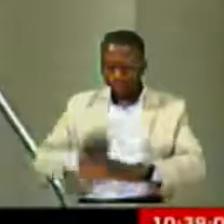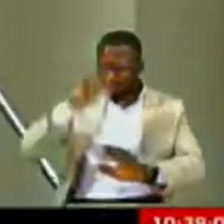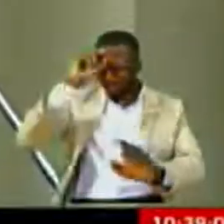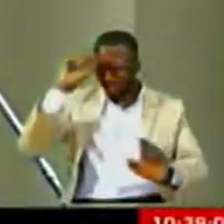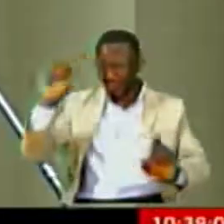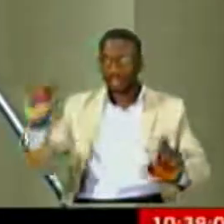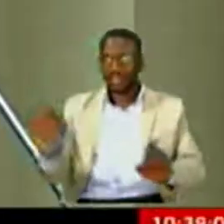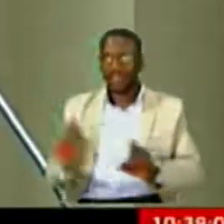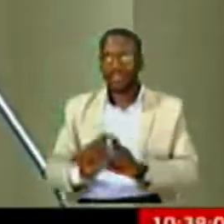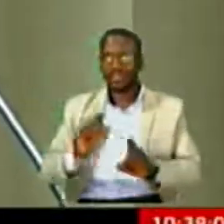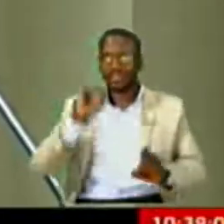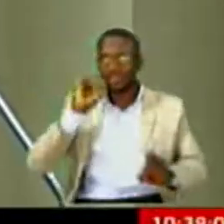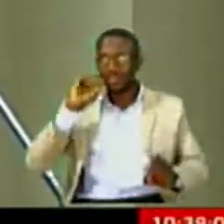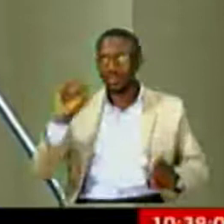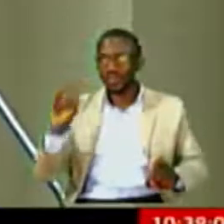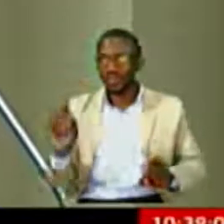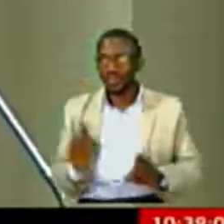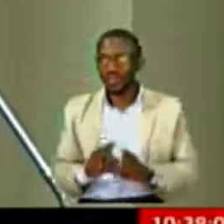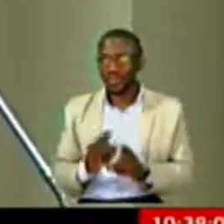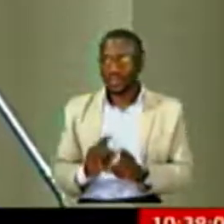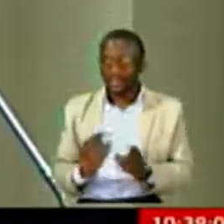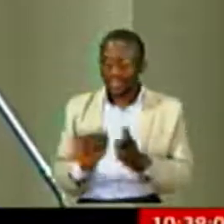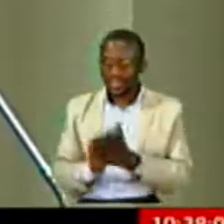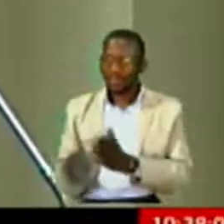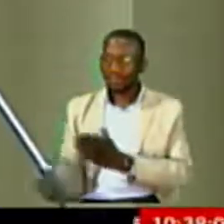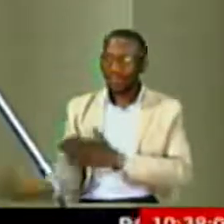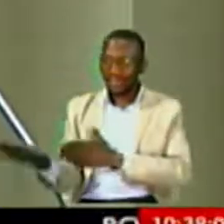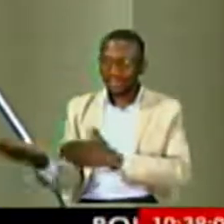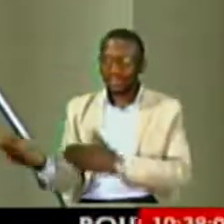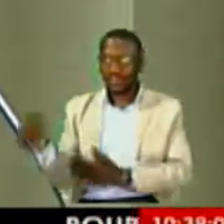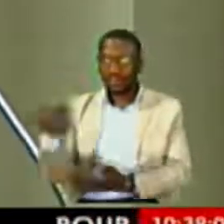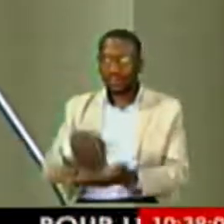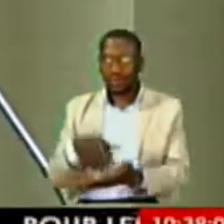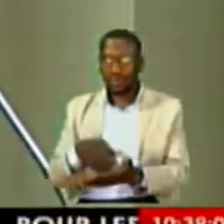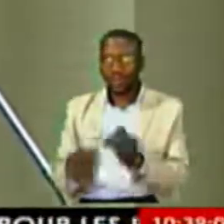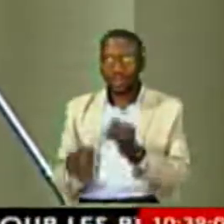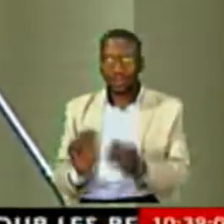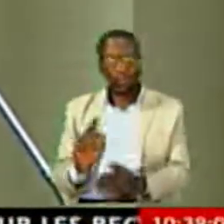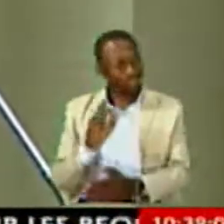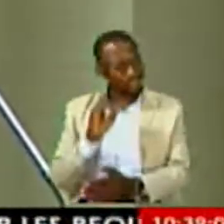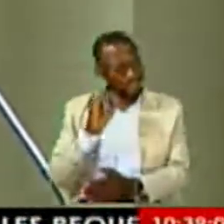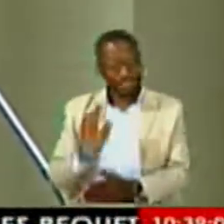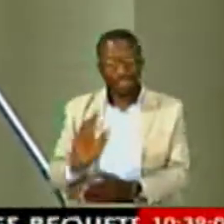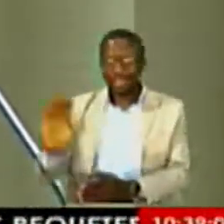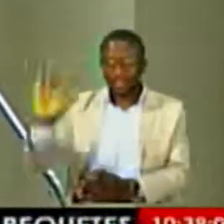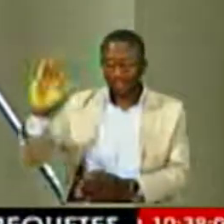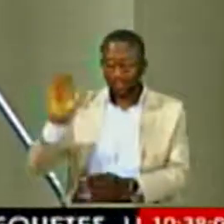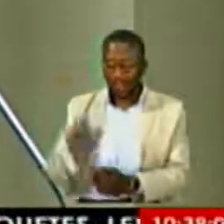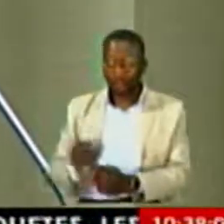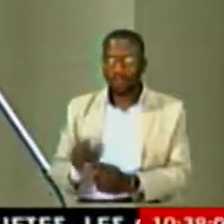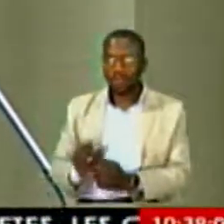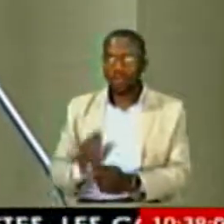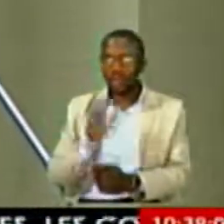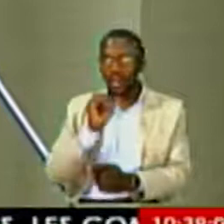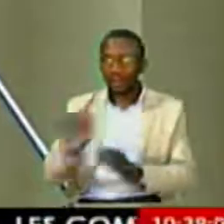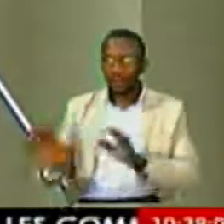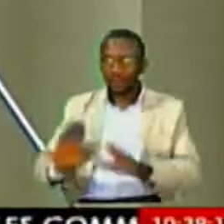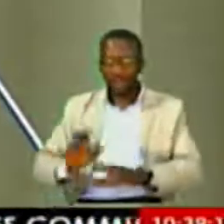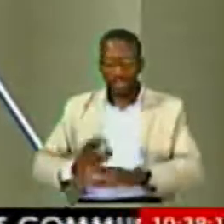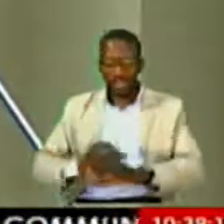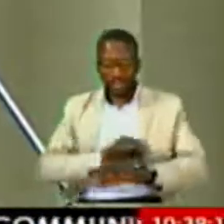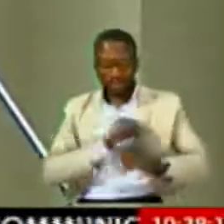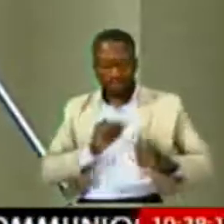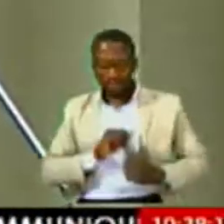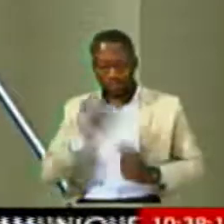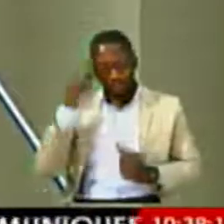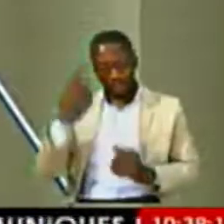Brothers, sisters, ce matin, this morning, quand j'écoute sa parole, when you hear his word, n'endurcis pas ton cœur. Do not